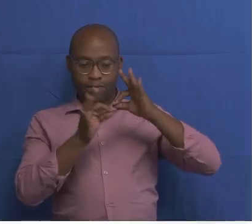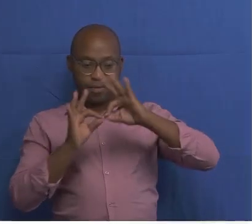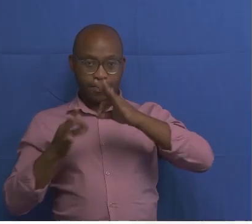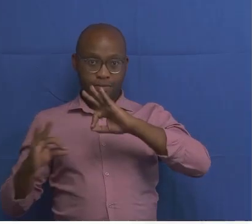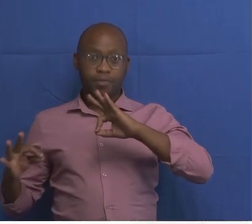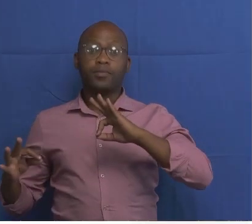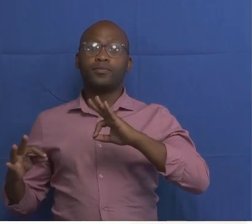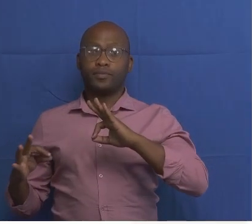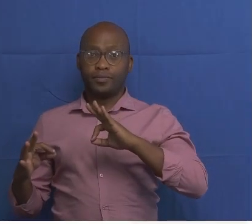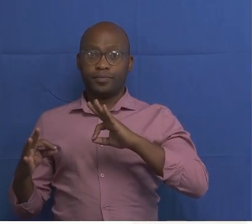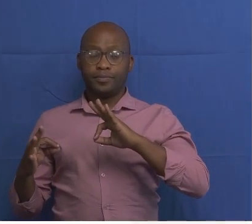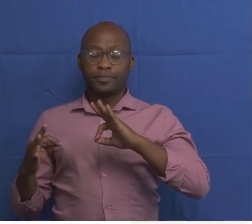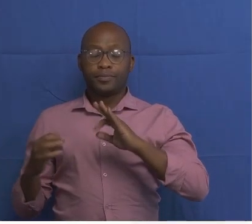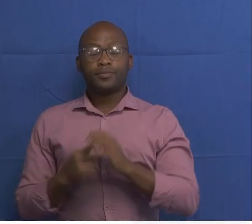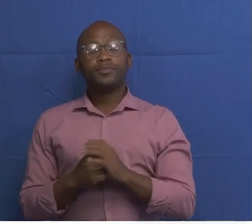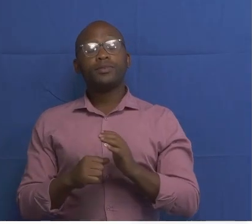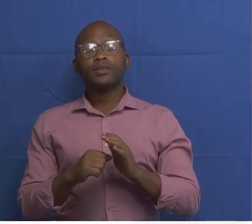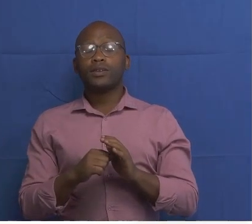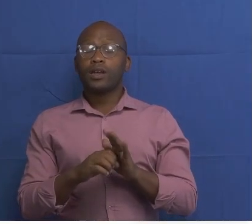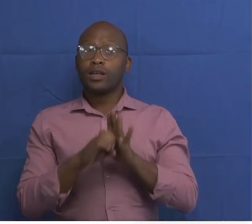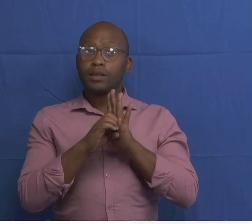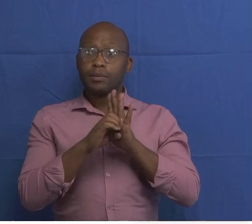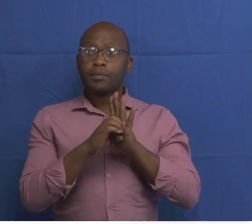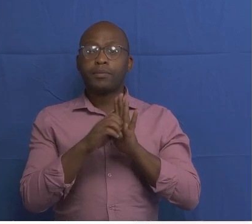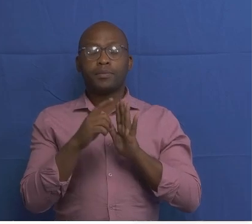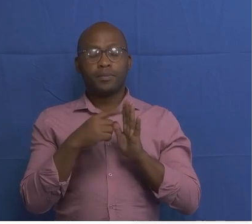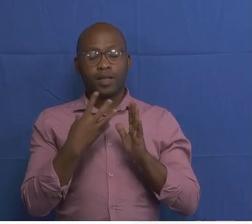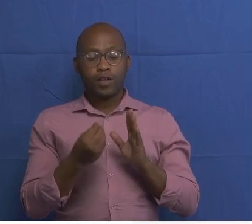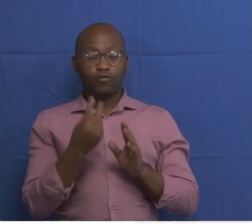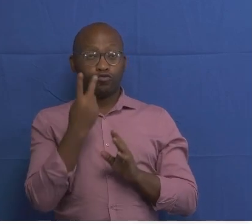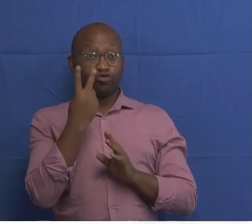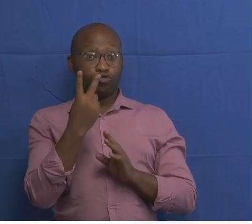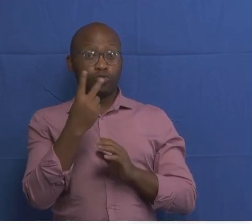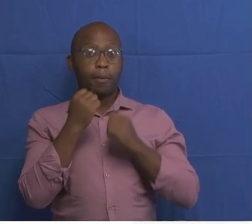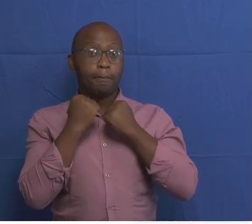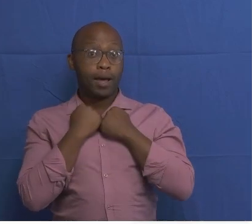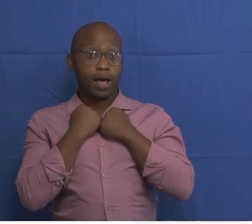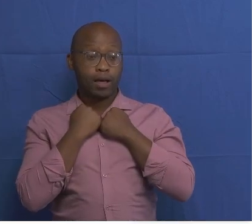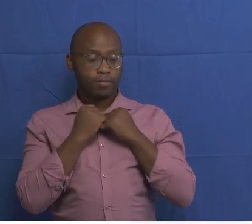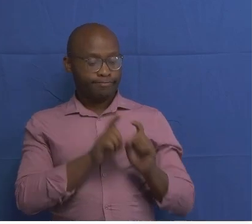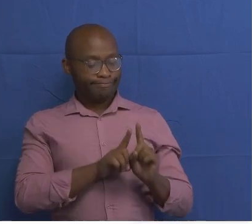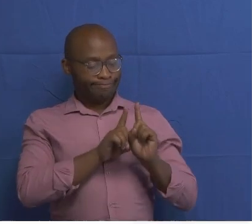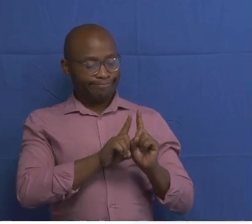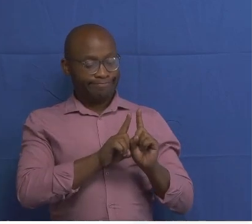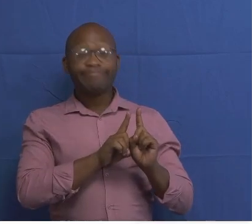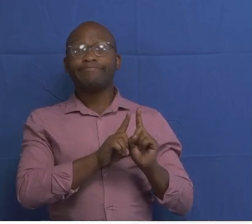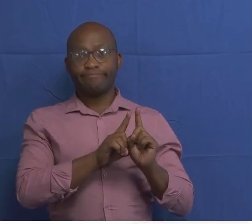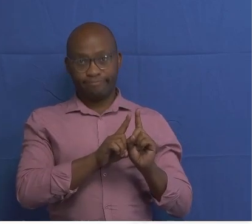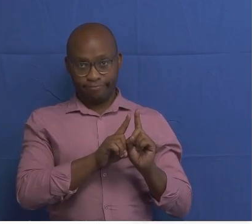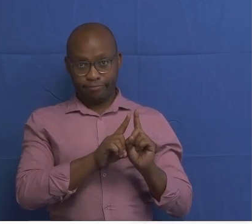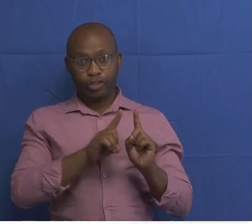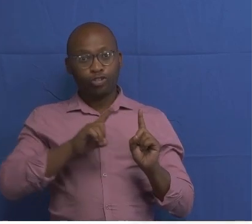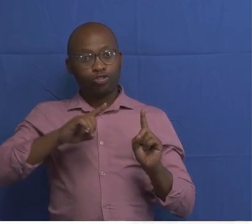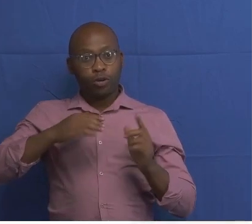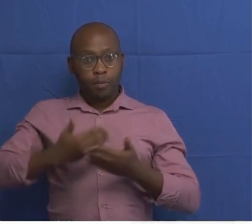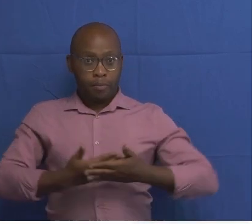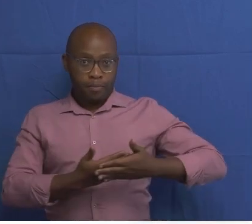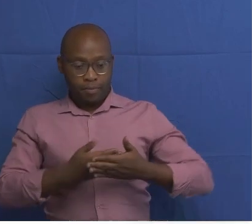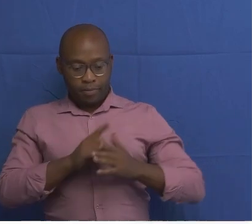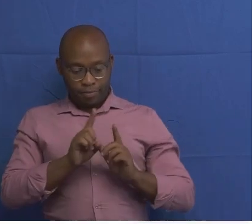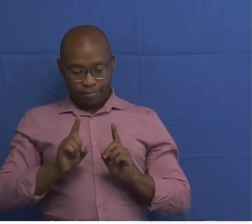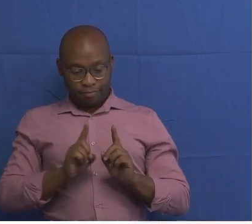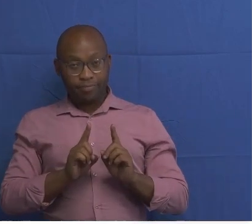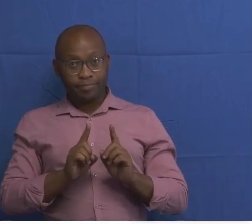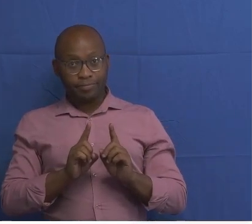see here that we have got two parents and we have got their offspring. Now, remember,